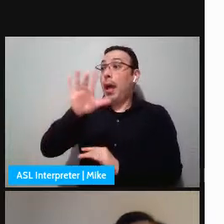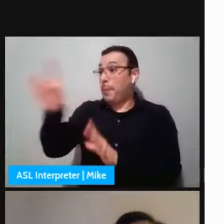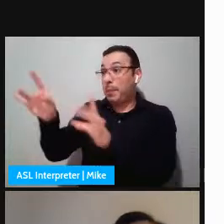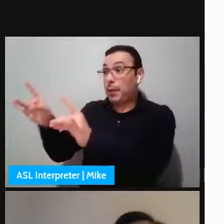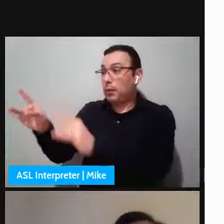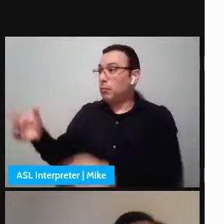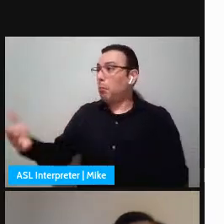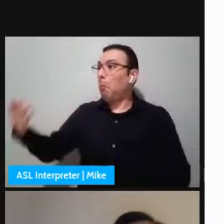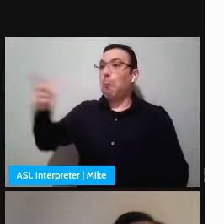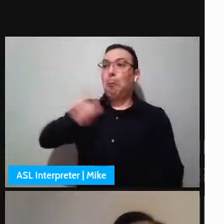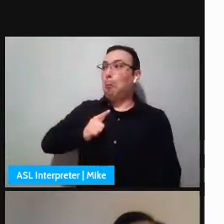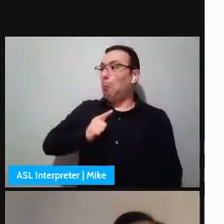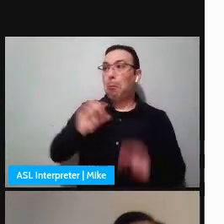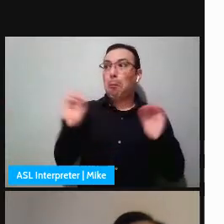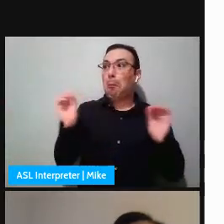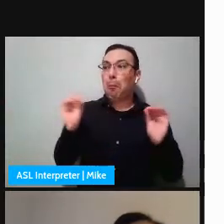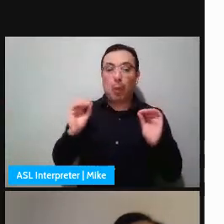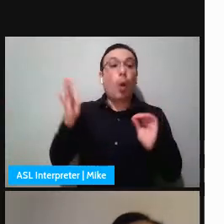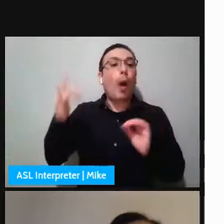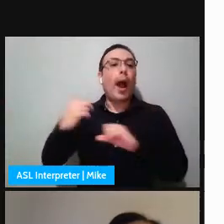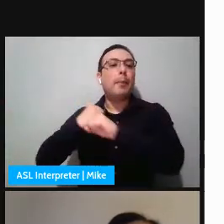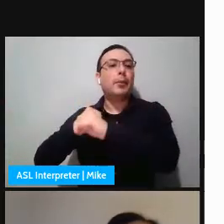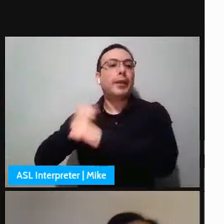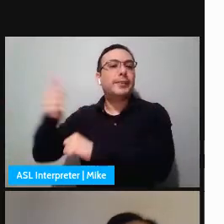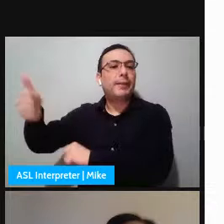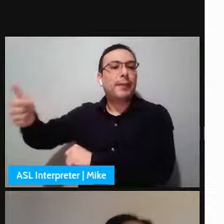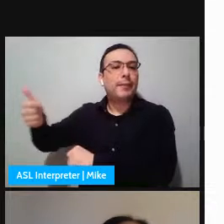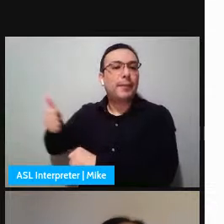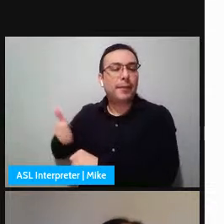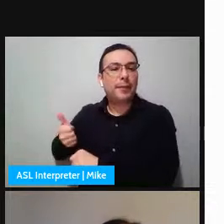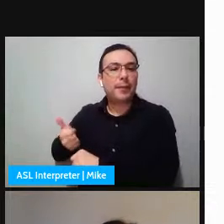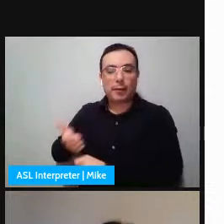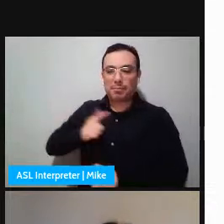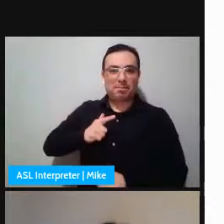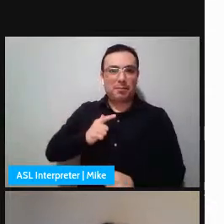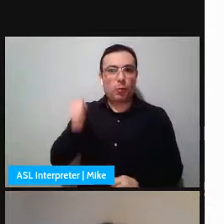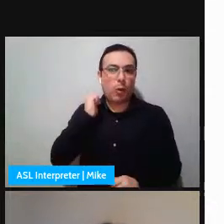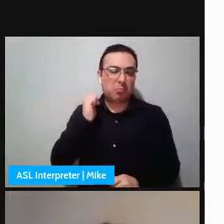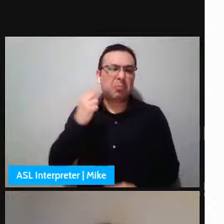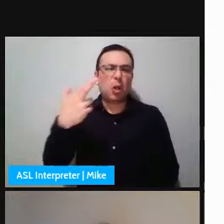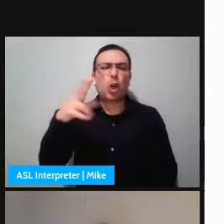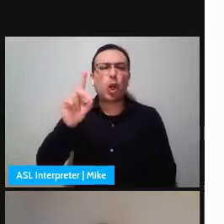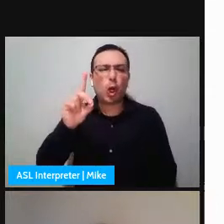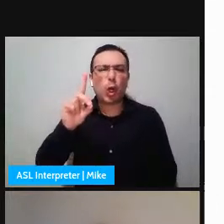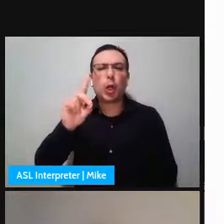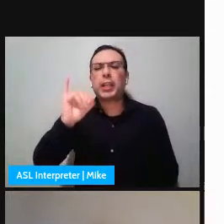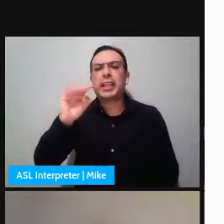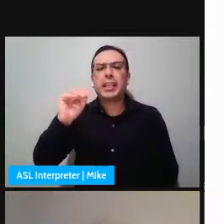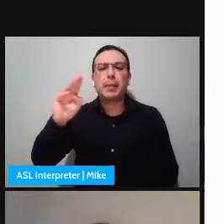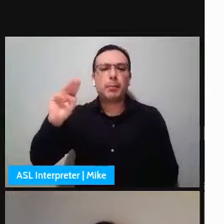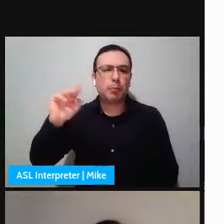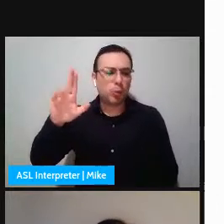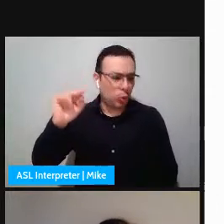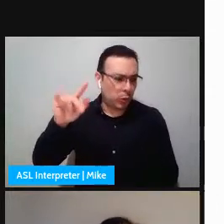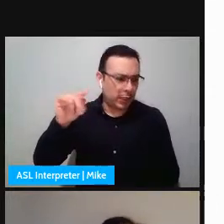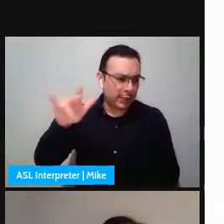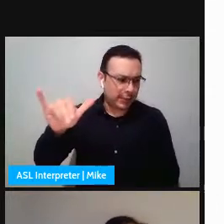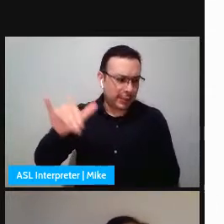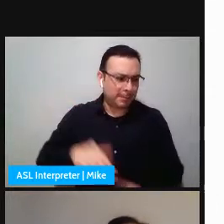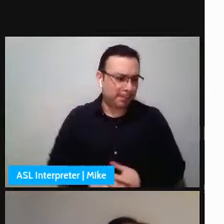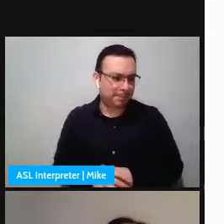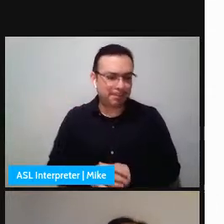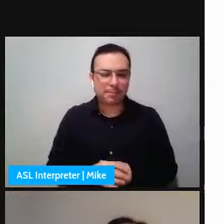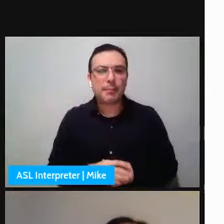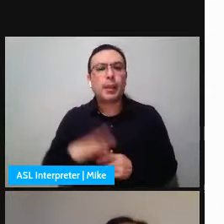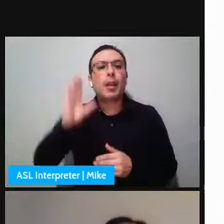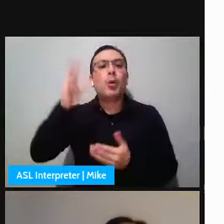the spread in the community. So now I'll go into COVID-19 vaccines. I'm primarily going to talk about the 3